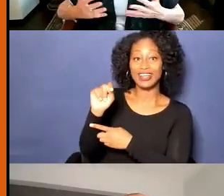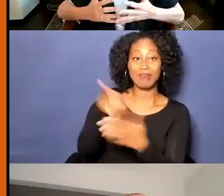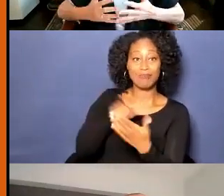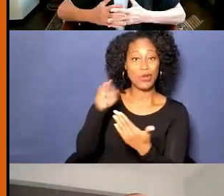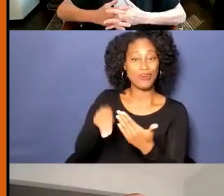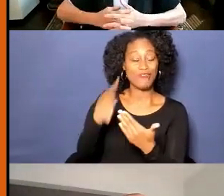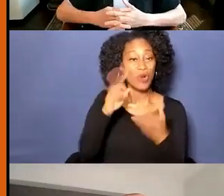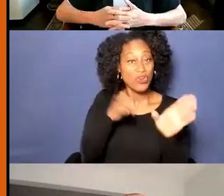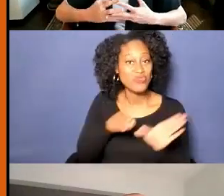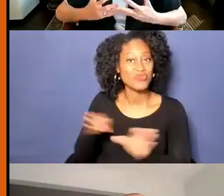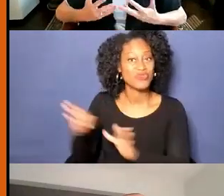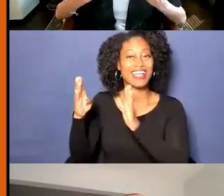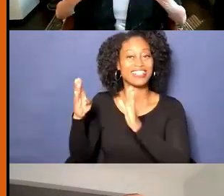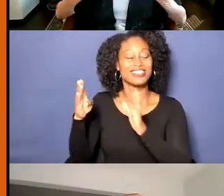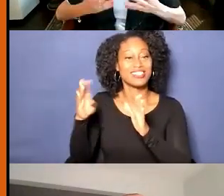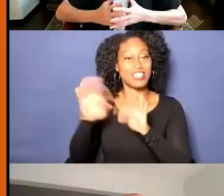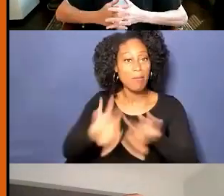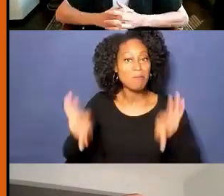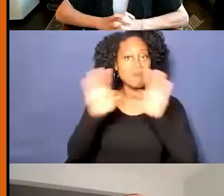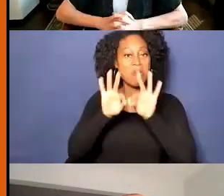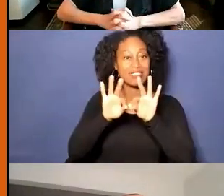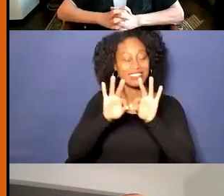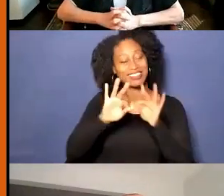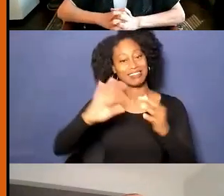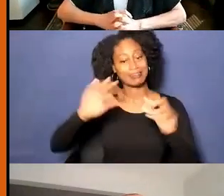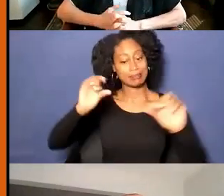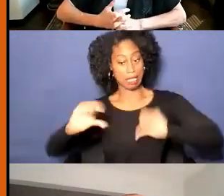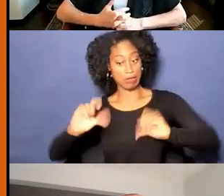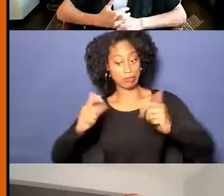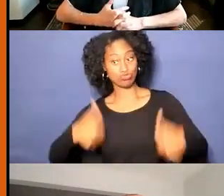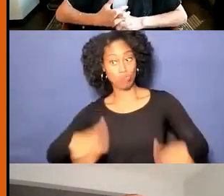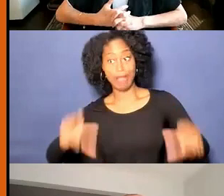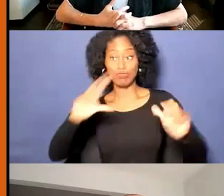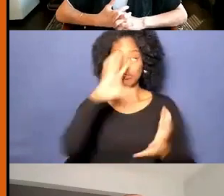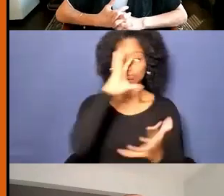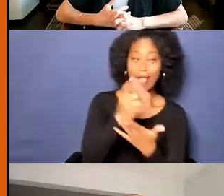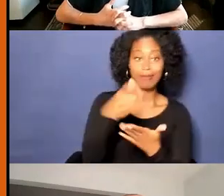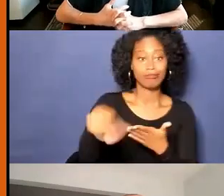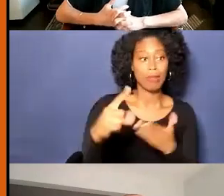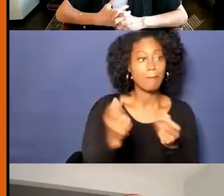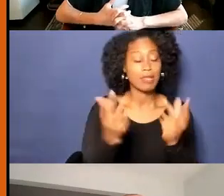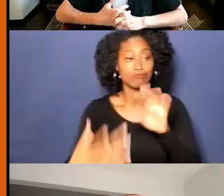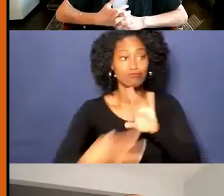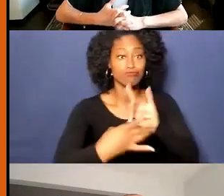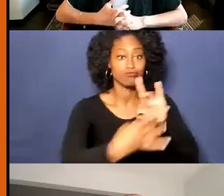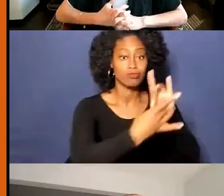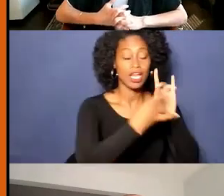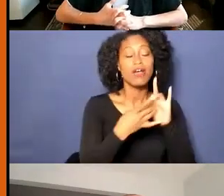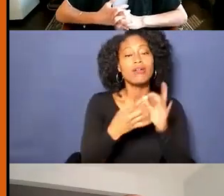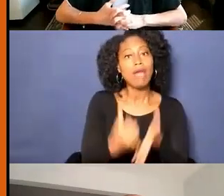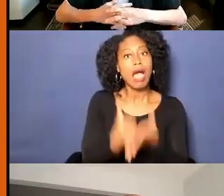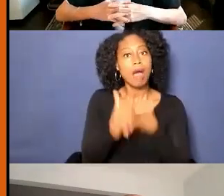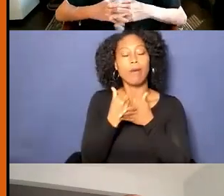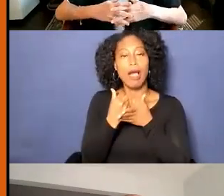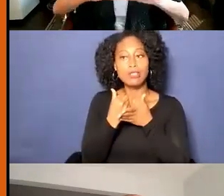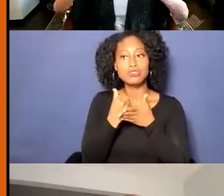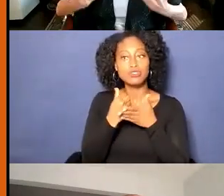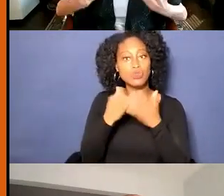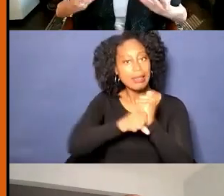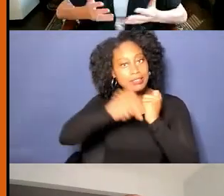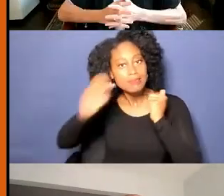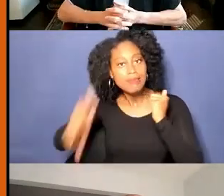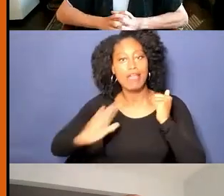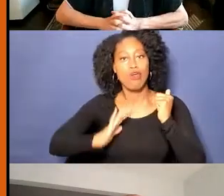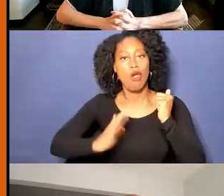and substance of important science that we're seeking to attract to advance our understanding of STEM education and learning,